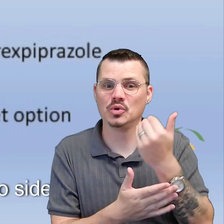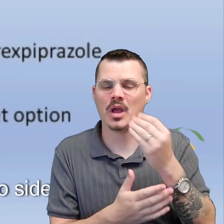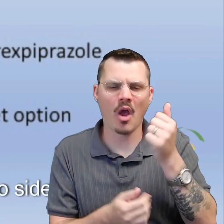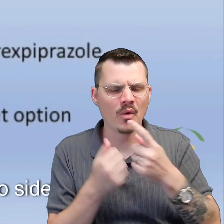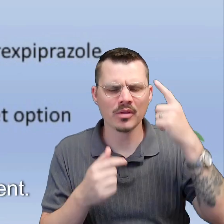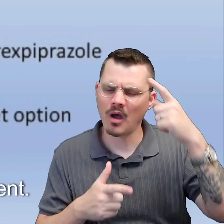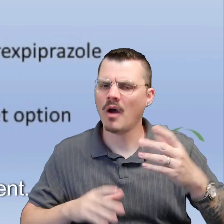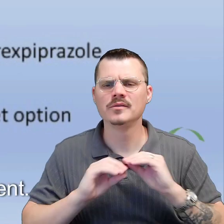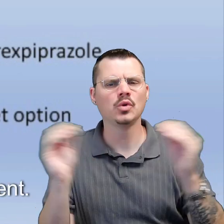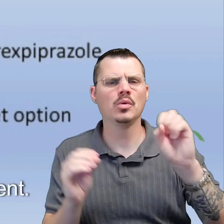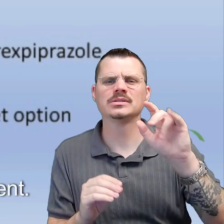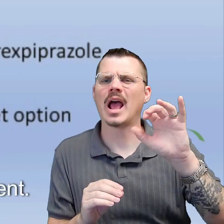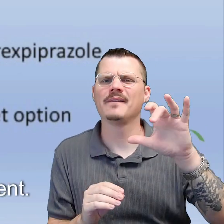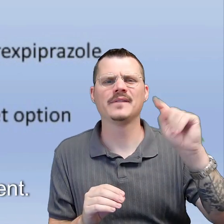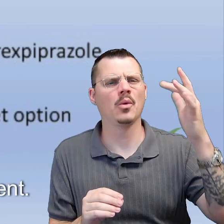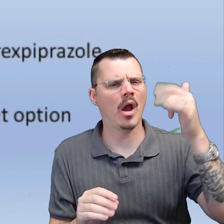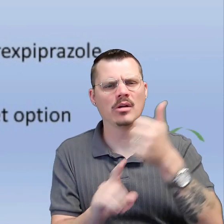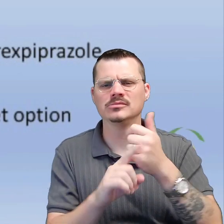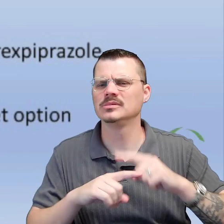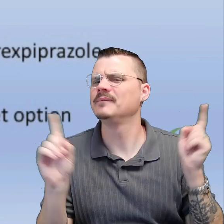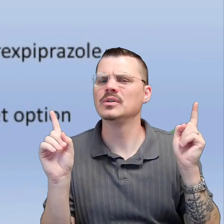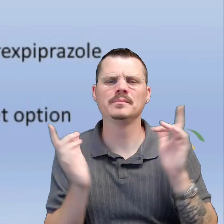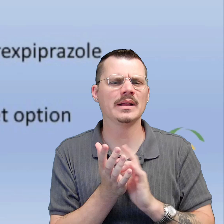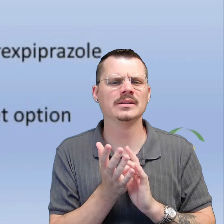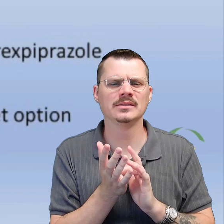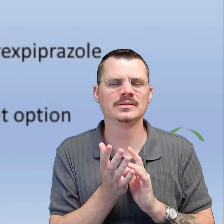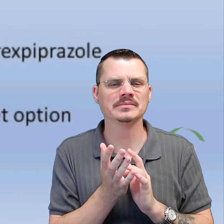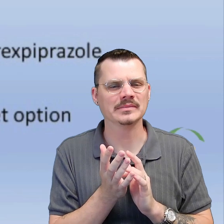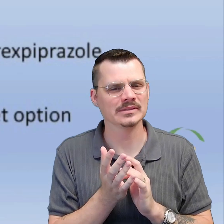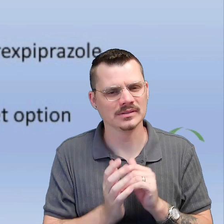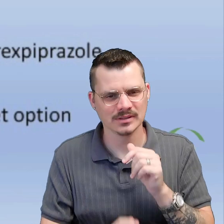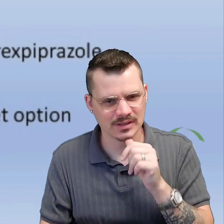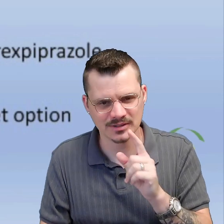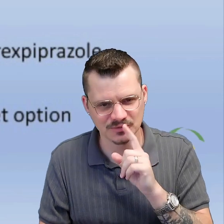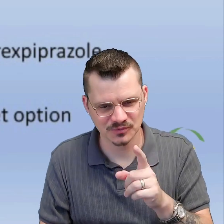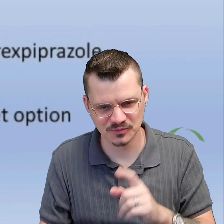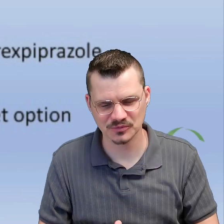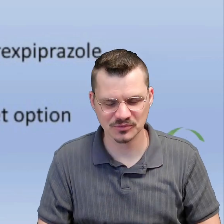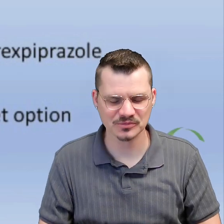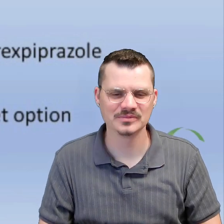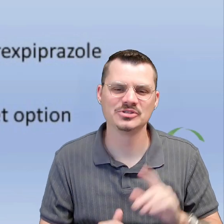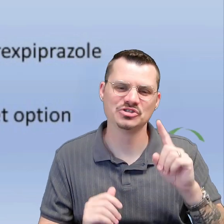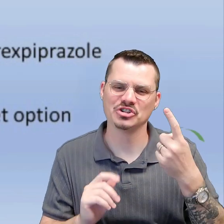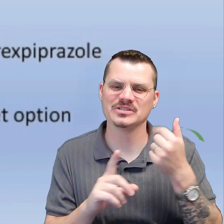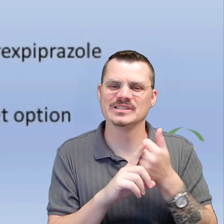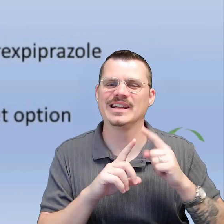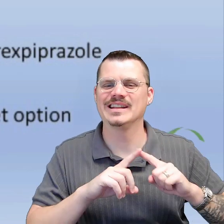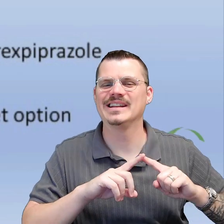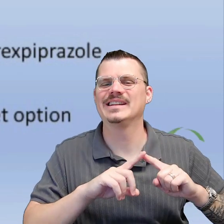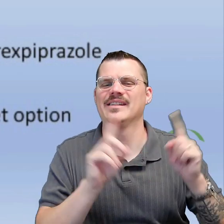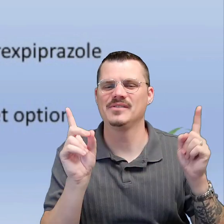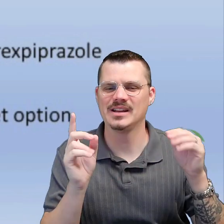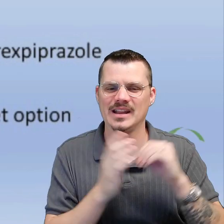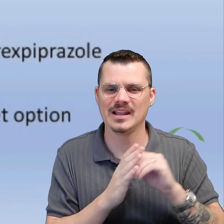assumed they'd have no side effects just because they were different. Not true, right? They're just different in